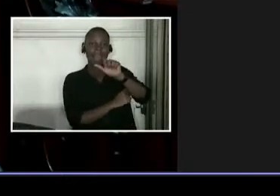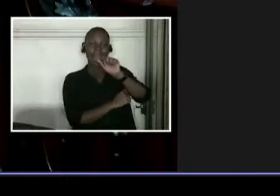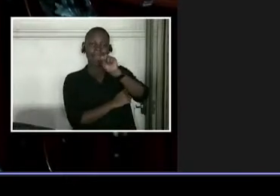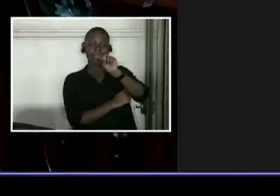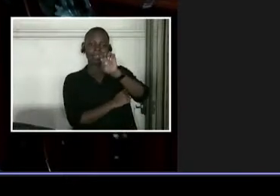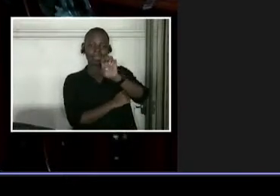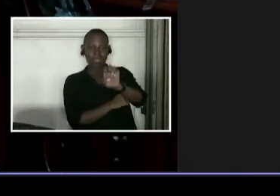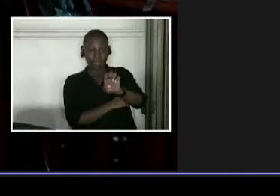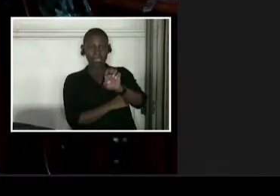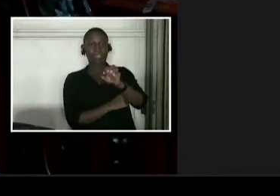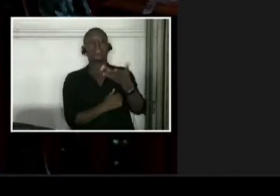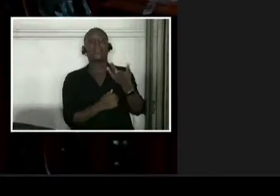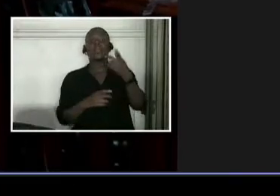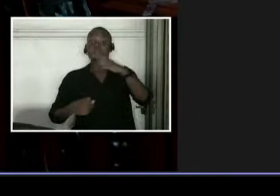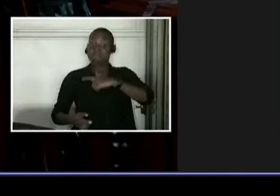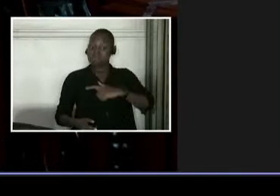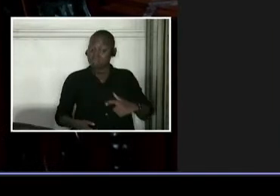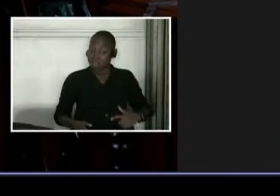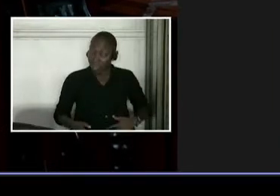ubaba uZikalala,